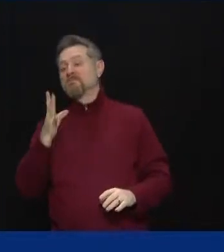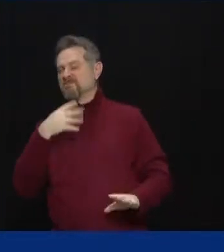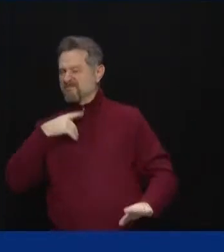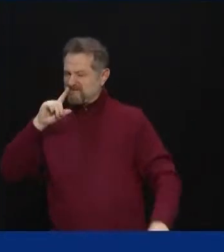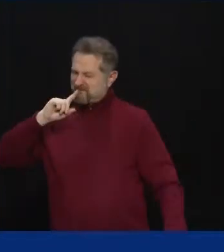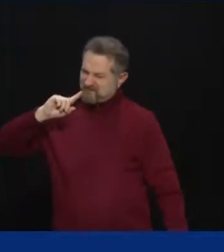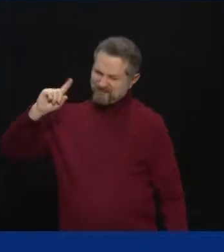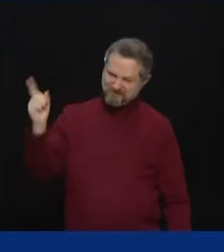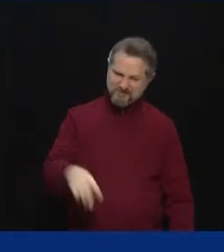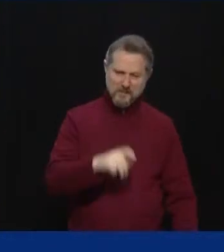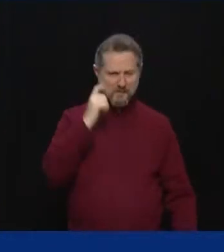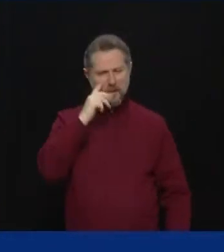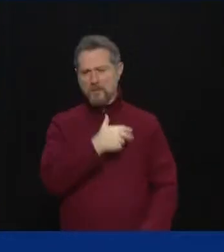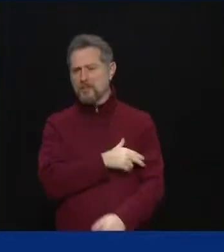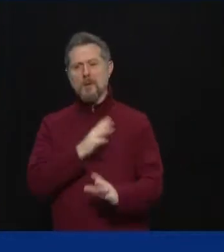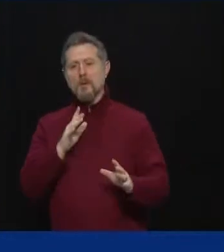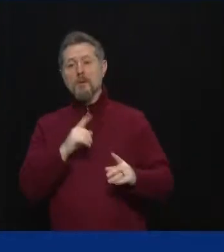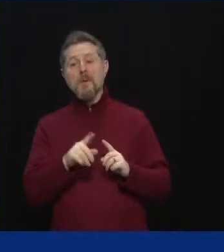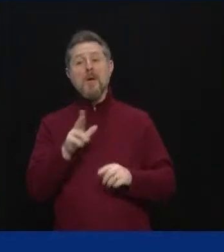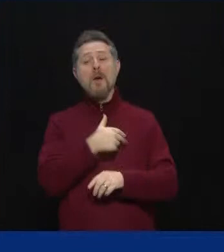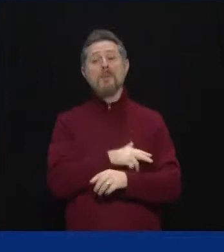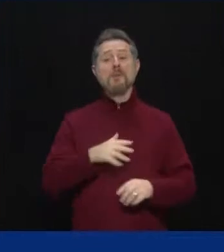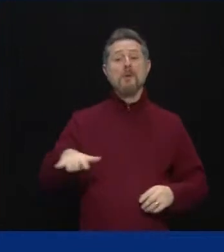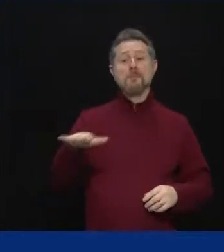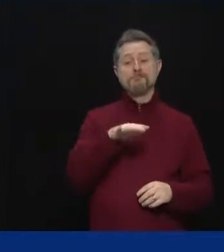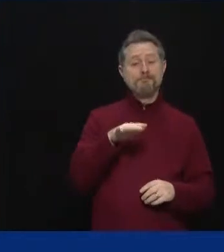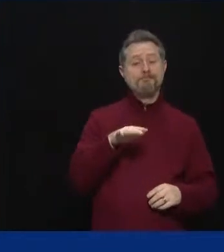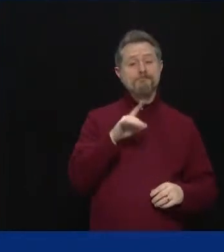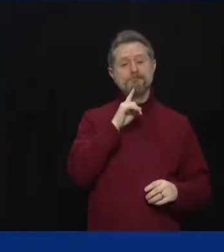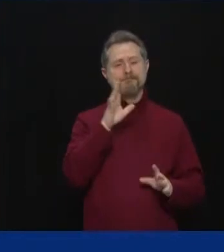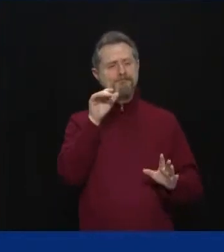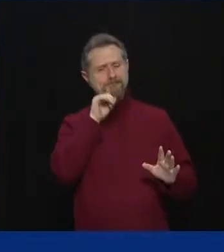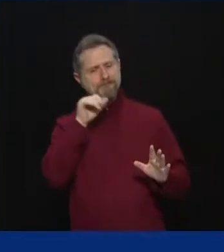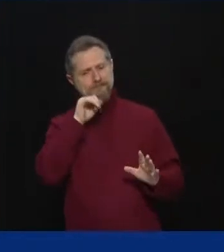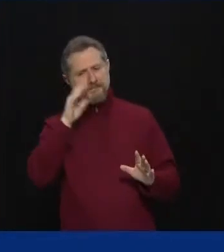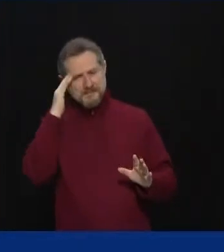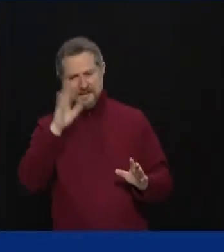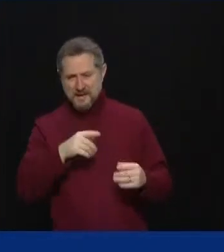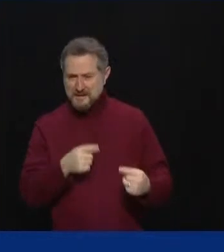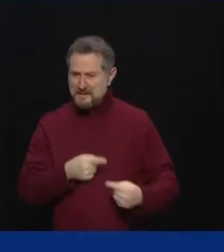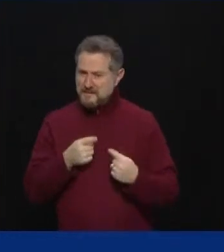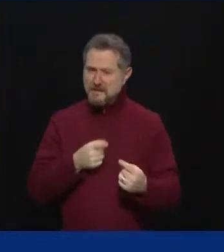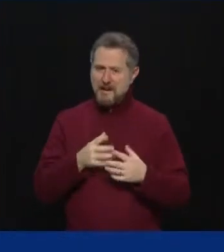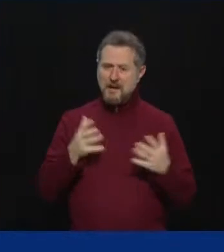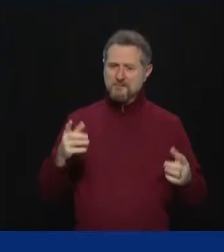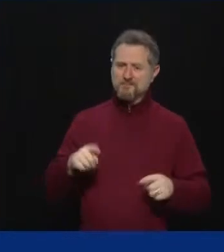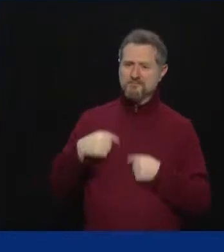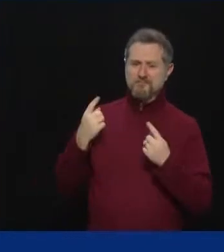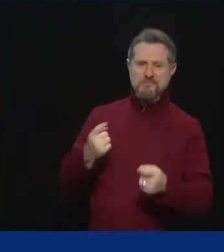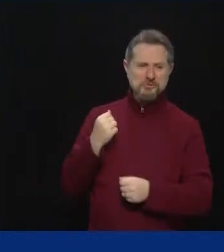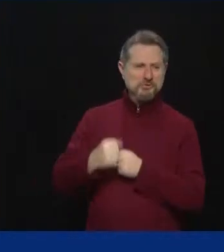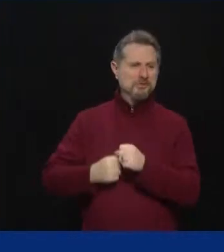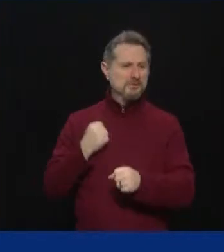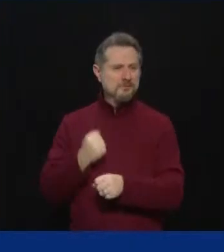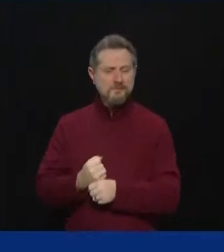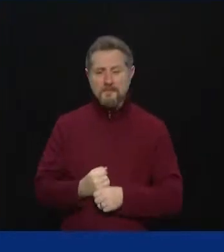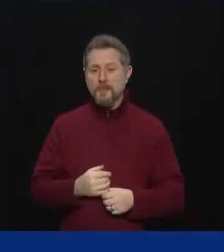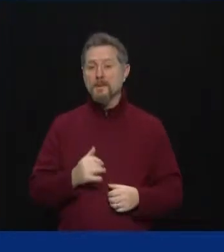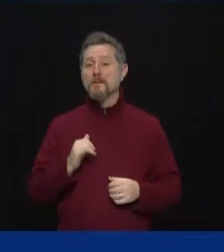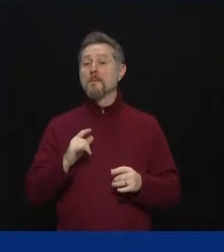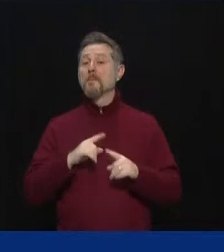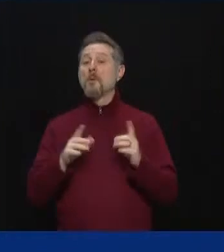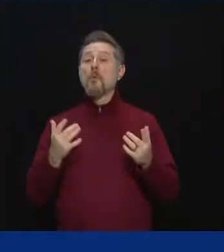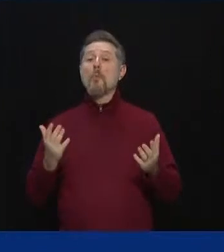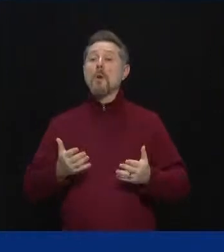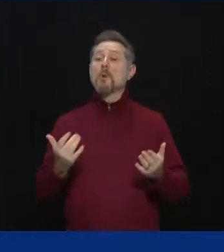well. Hospitals have been through a lot in the last few years. Also reminding people what's still covered. We want to make sure that people do get preventative